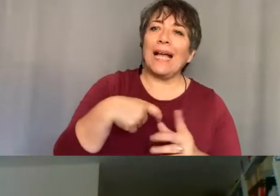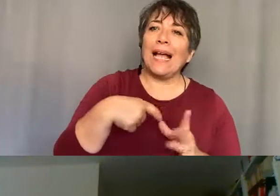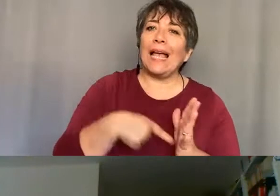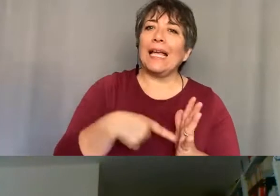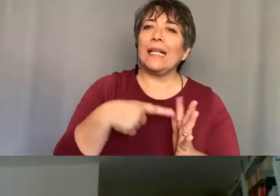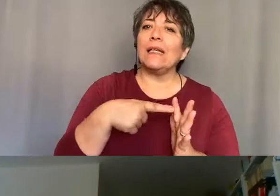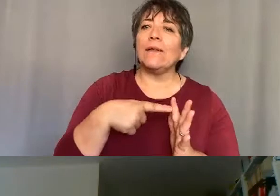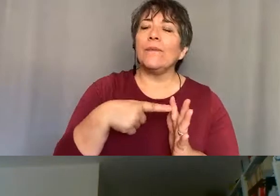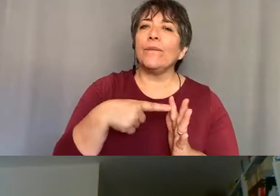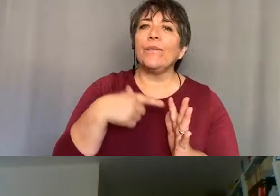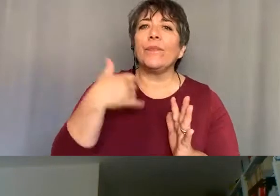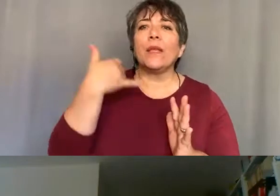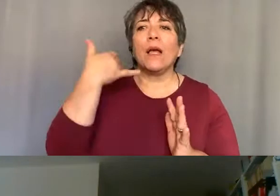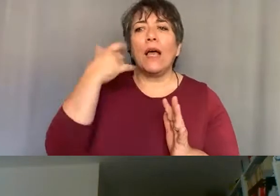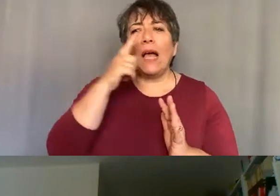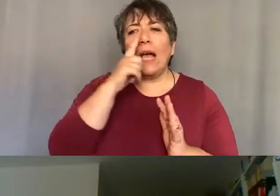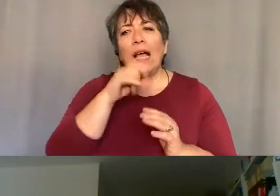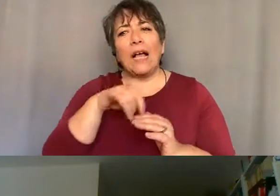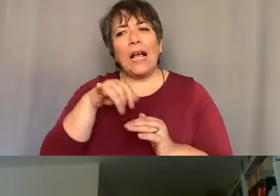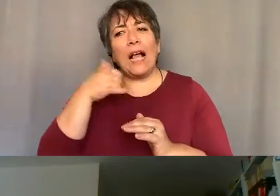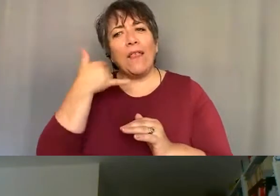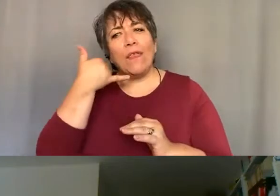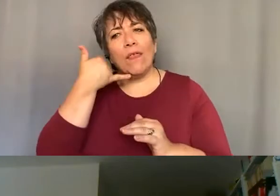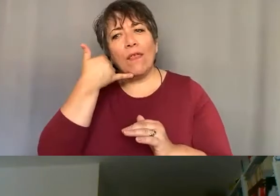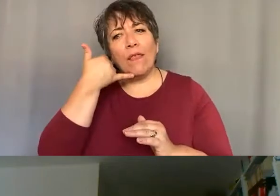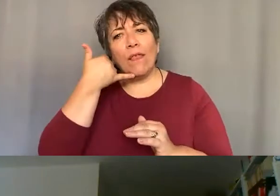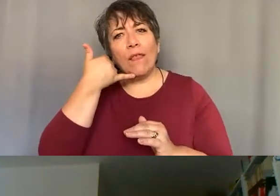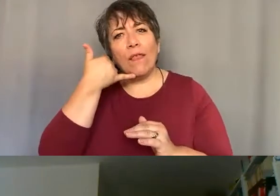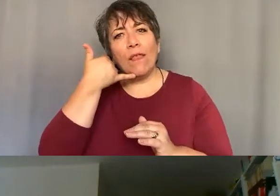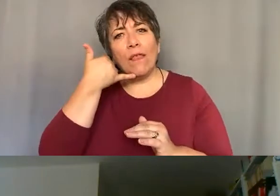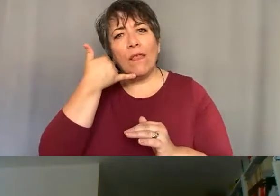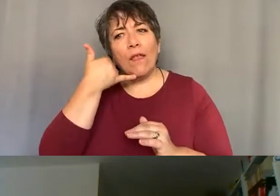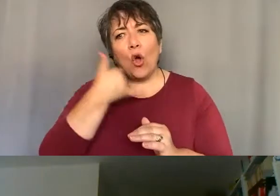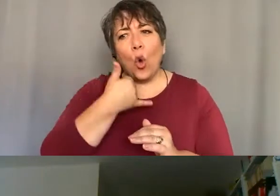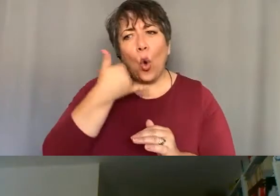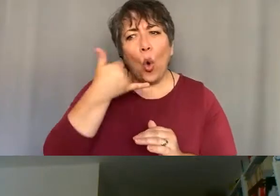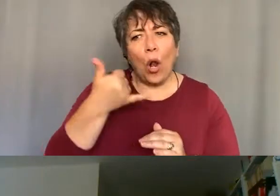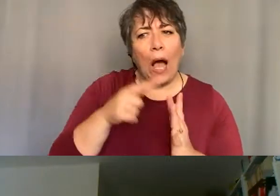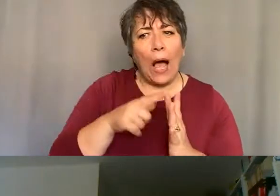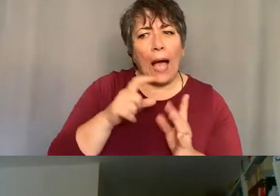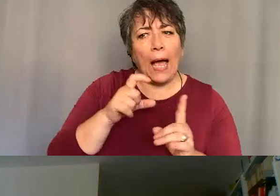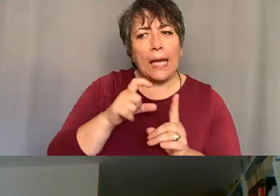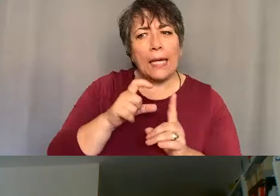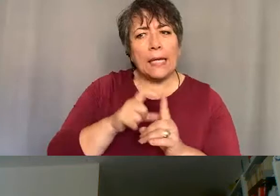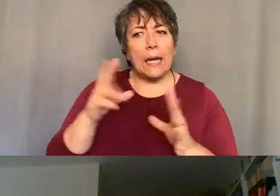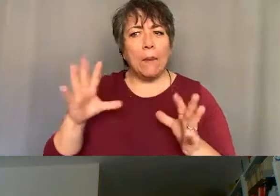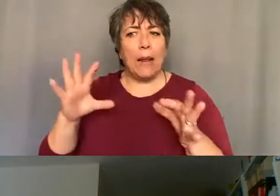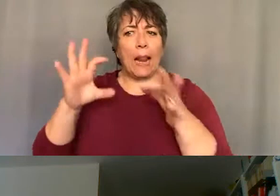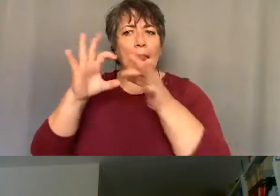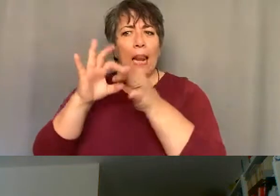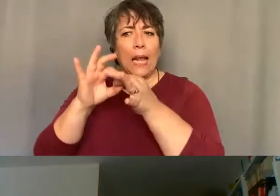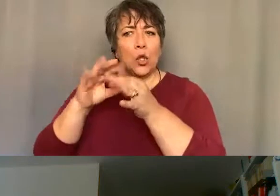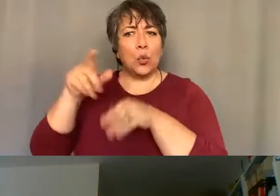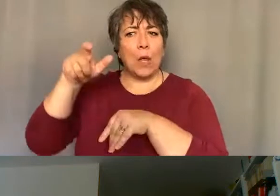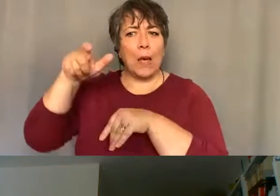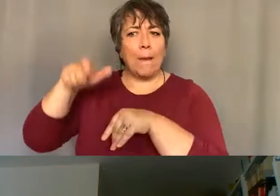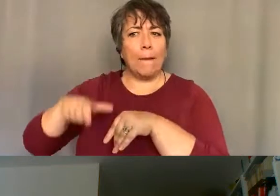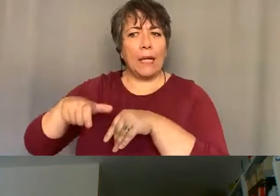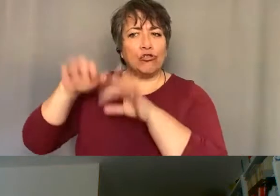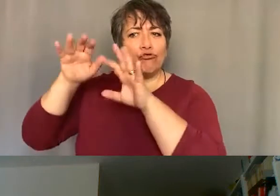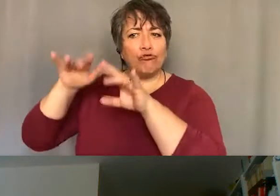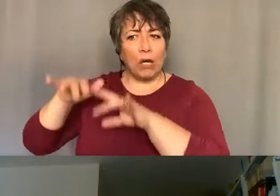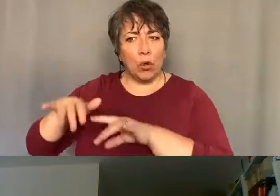ID be checked back to the patient record? Yeah, so because patients can ring from any telephone,